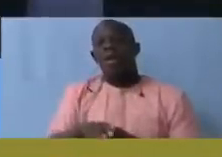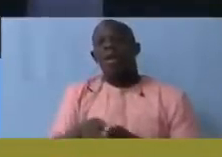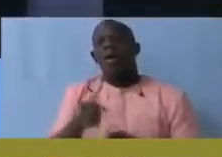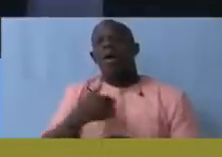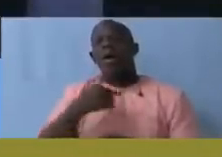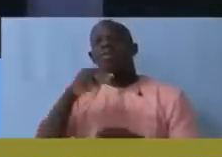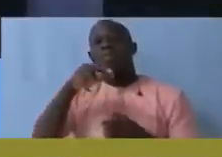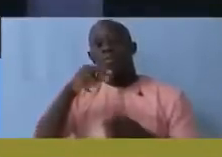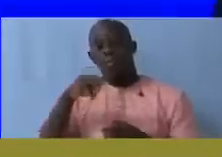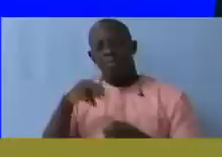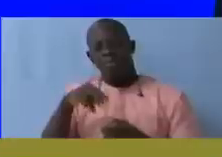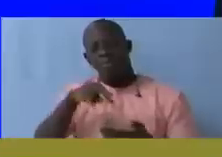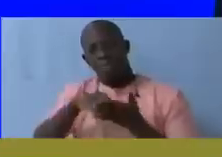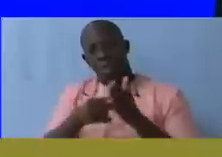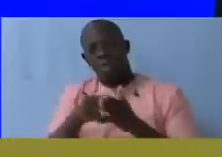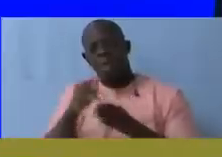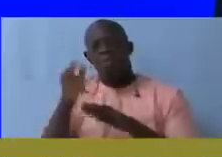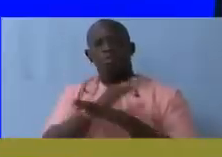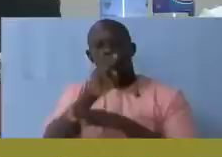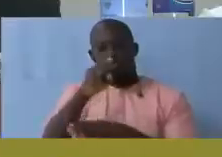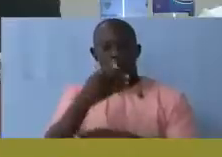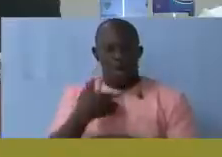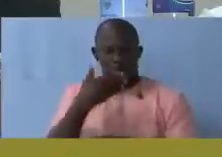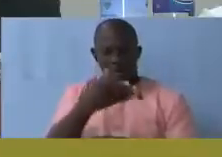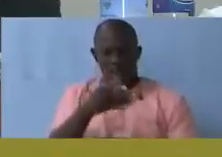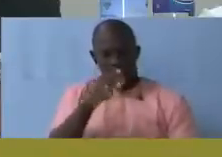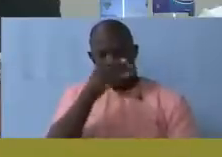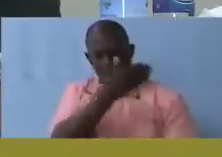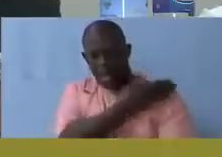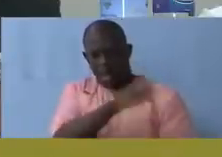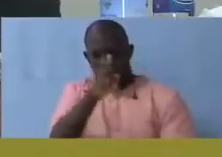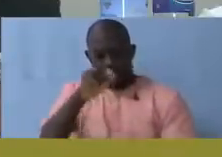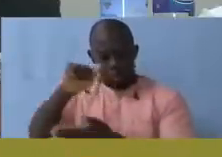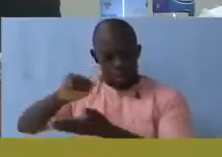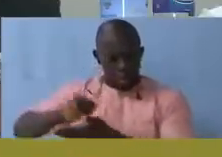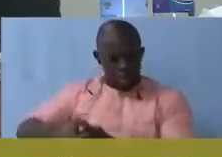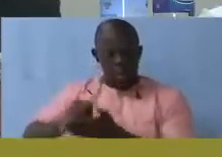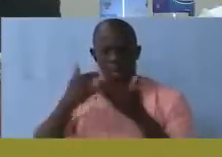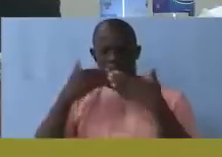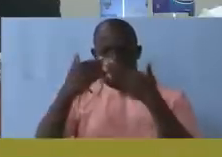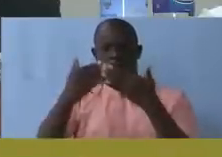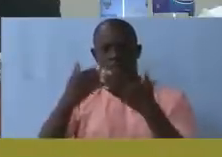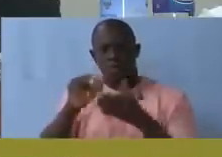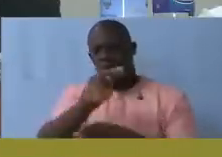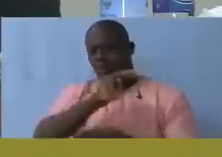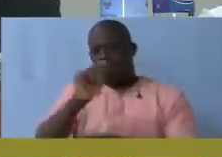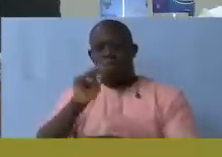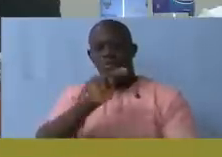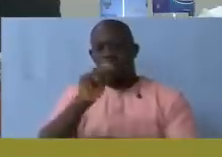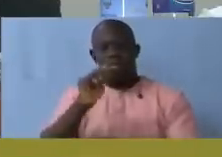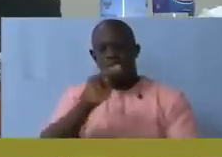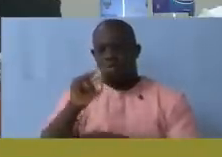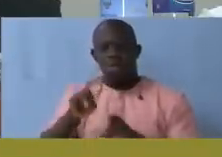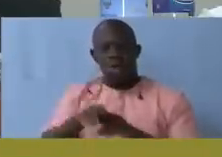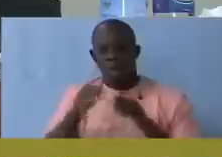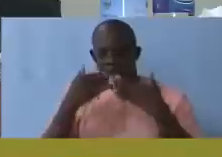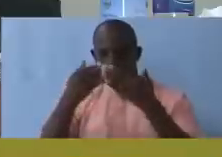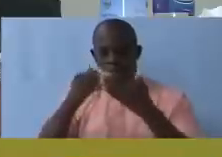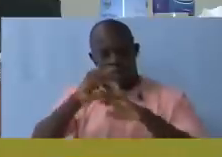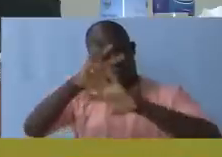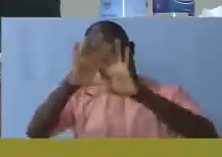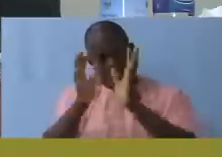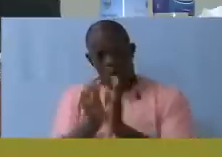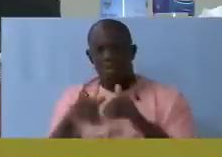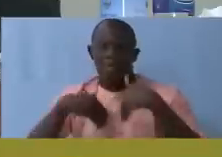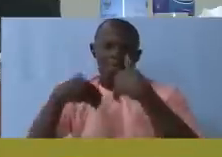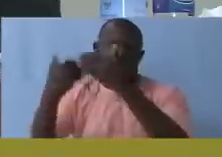while you were there, were you allowed to keep data? No. Data goes back to the doctors and the person